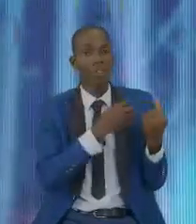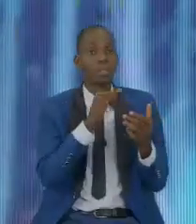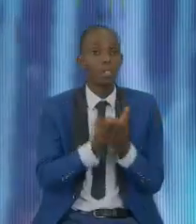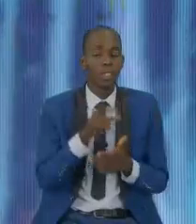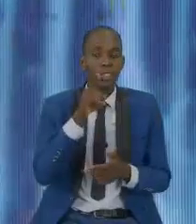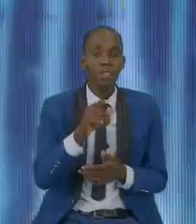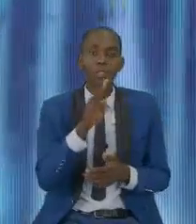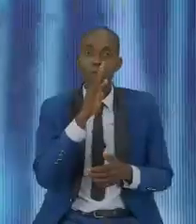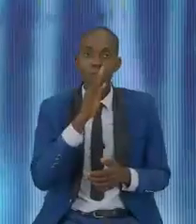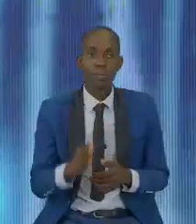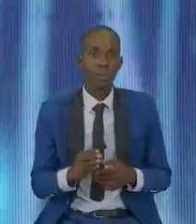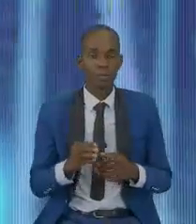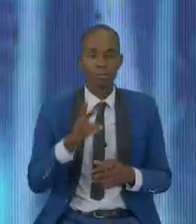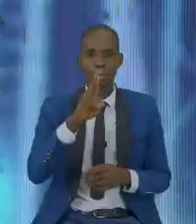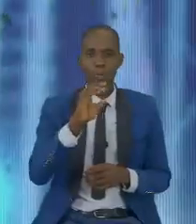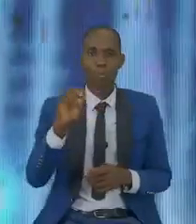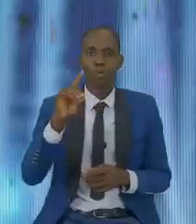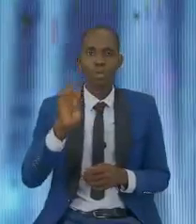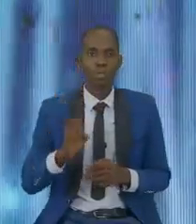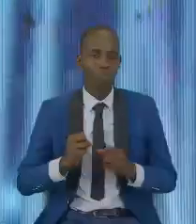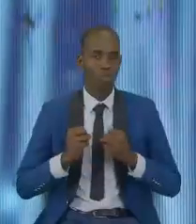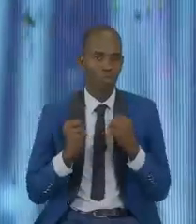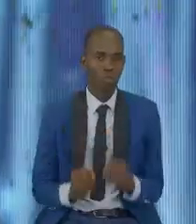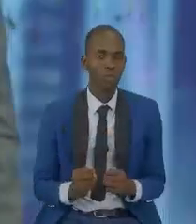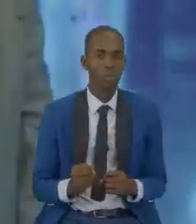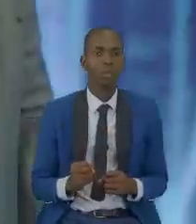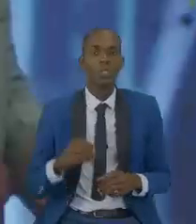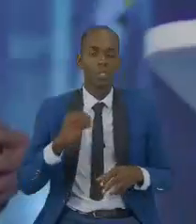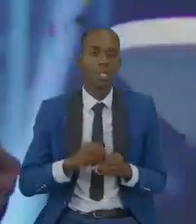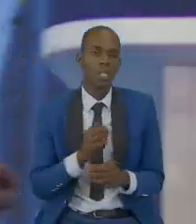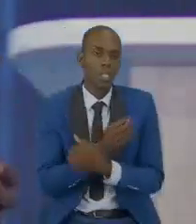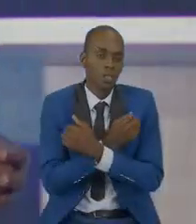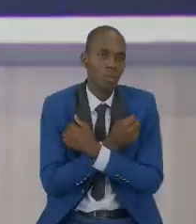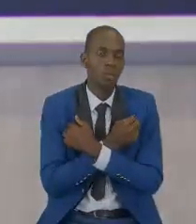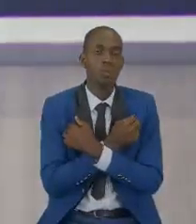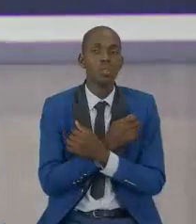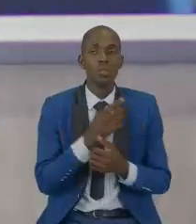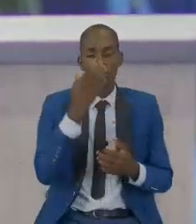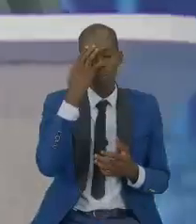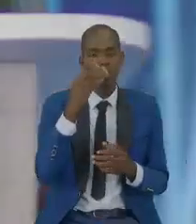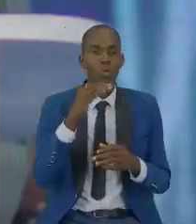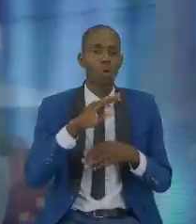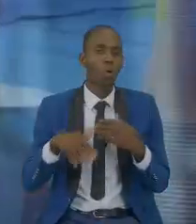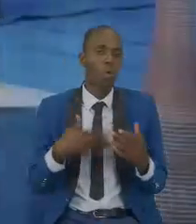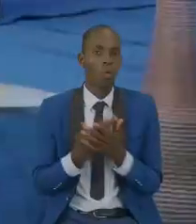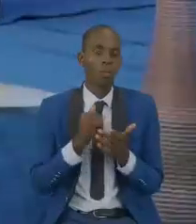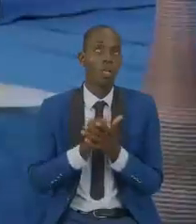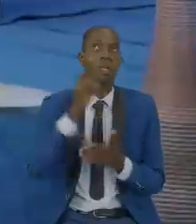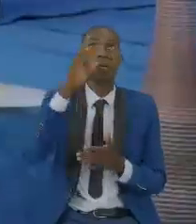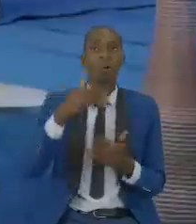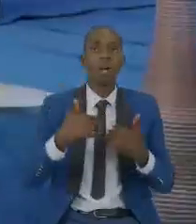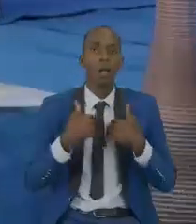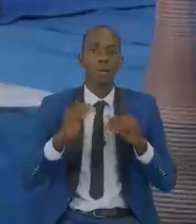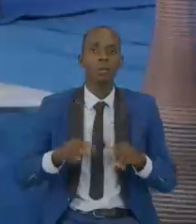and grounded in love, may know all that God has provided. Acts chapter